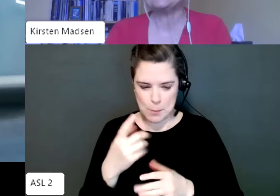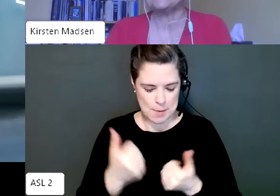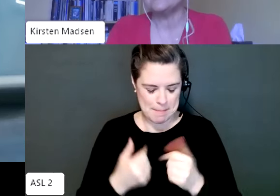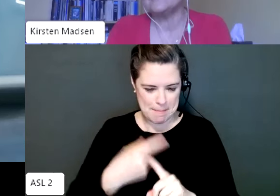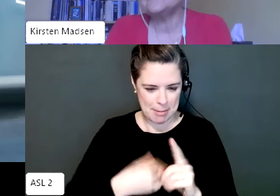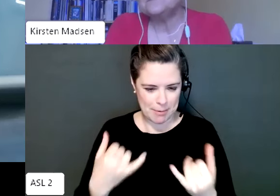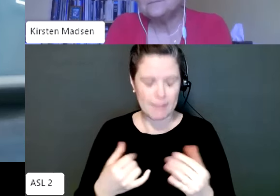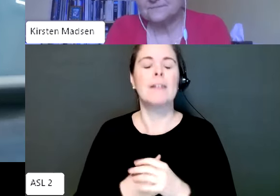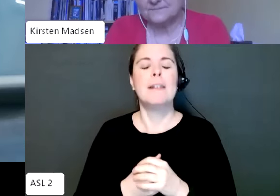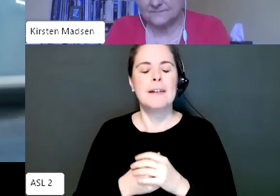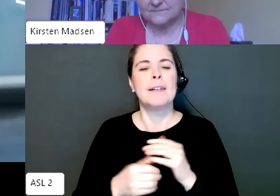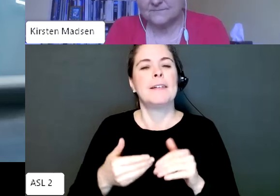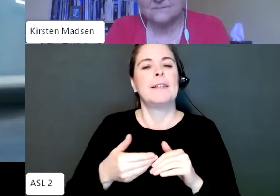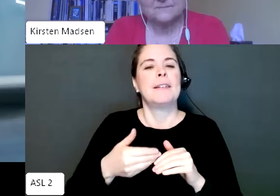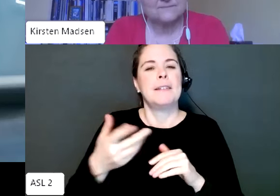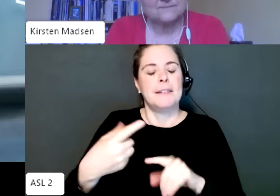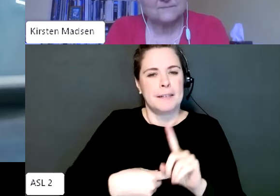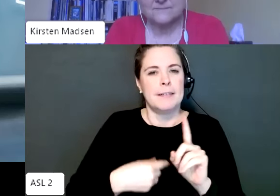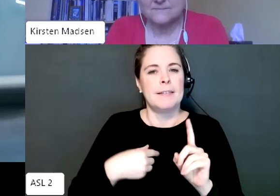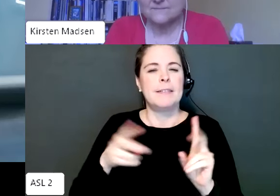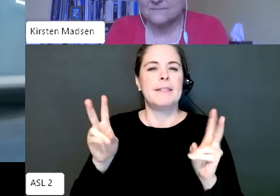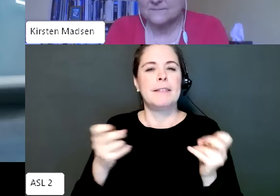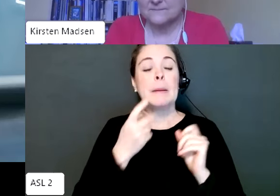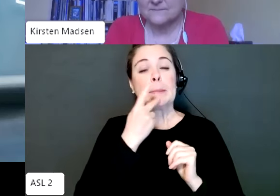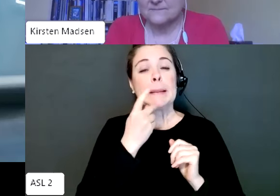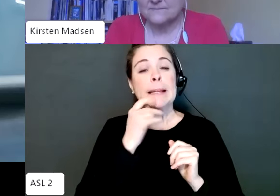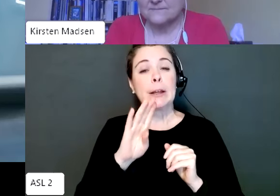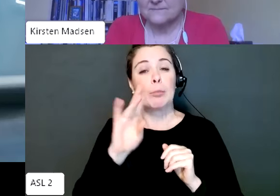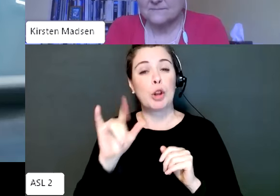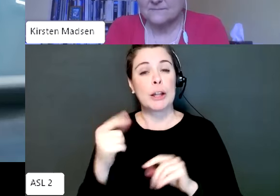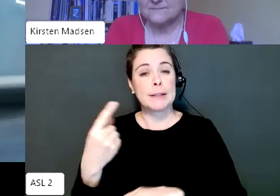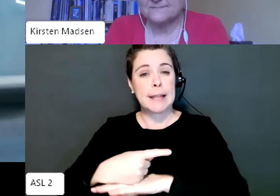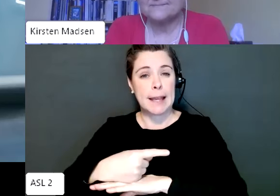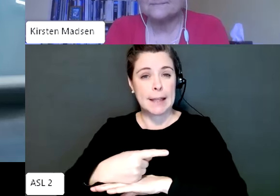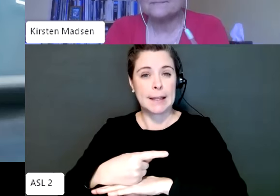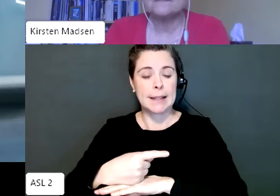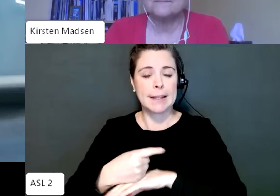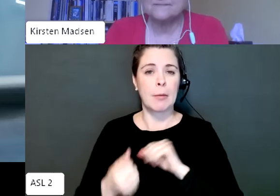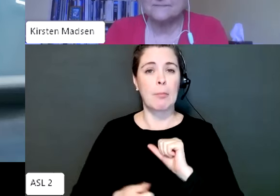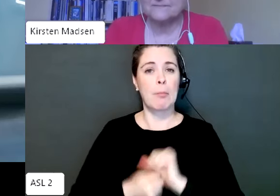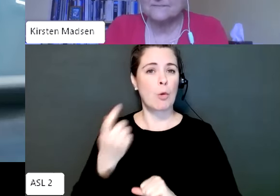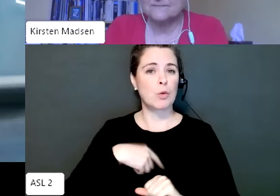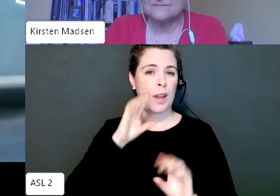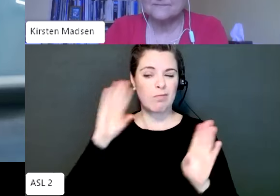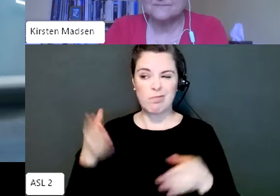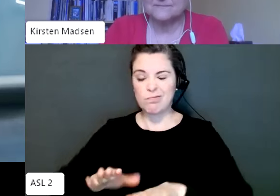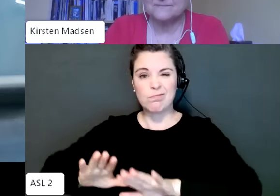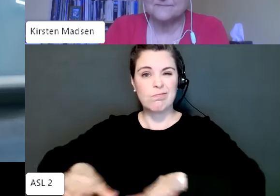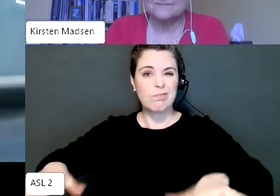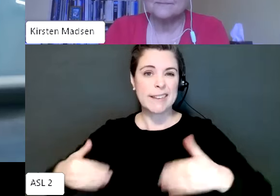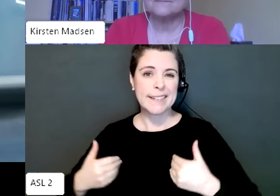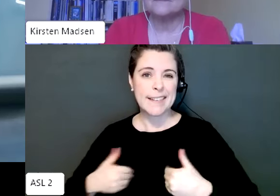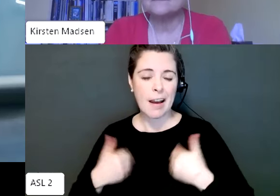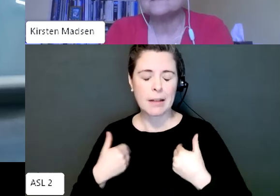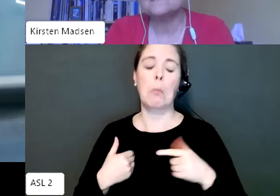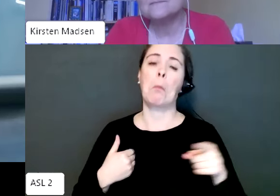Pink Bullying Day. So often we don't talk about older adults when we think about bullying. It's more of the youth, as you think we've mentioned. So